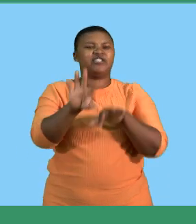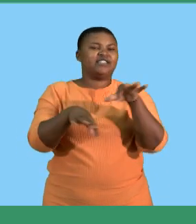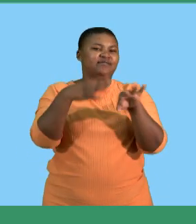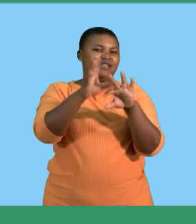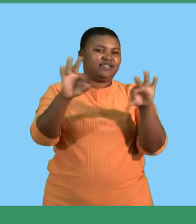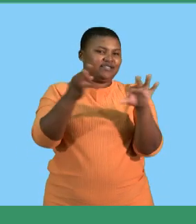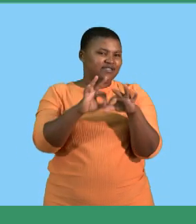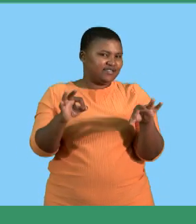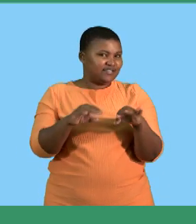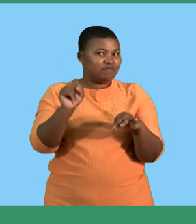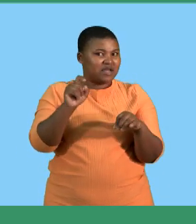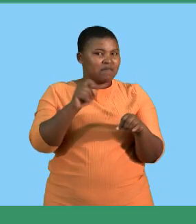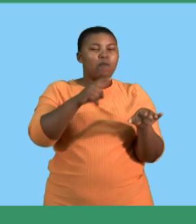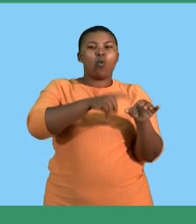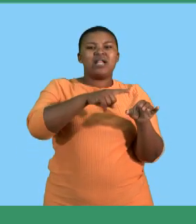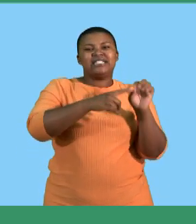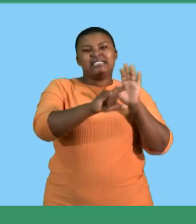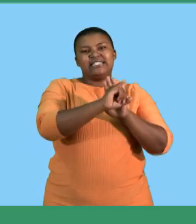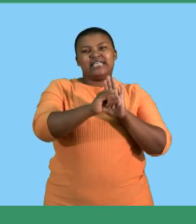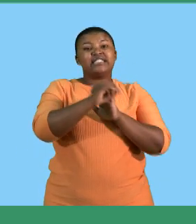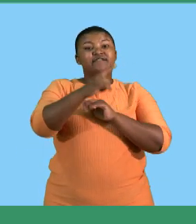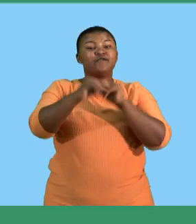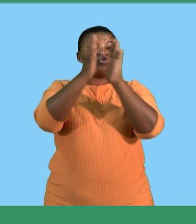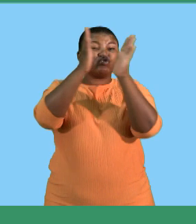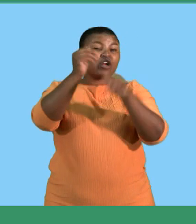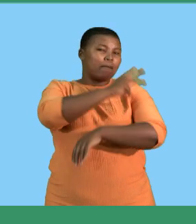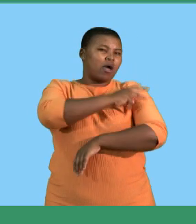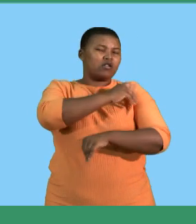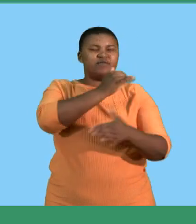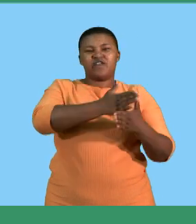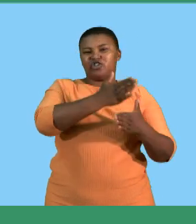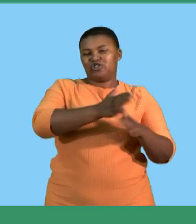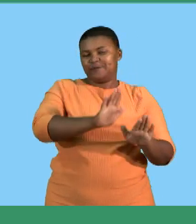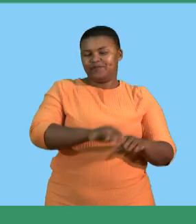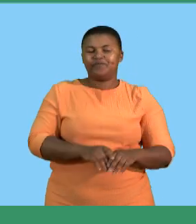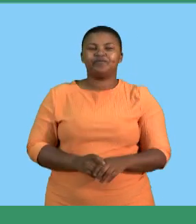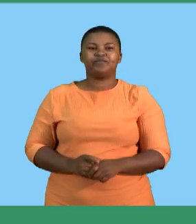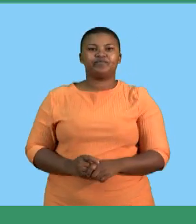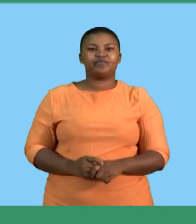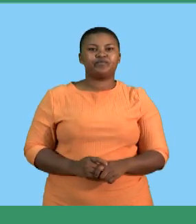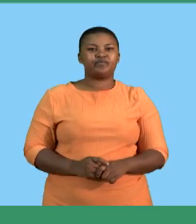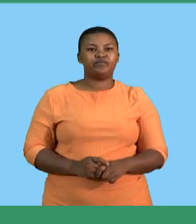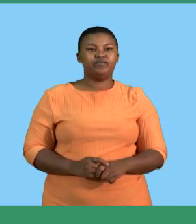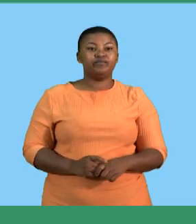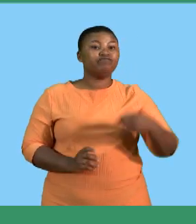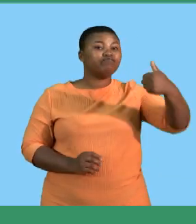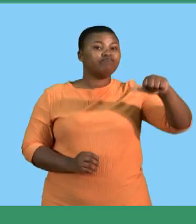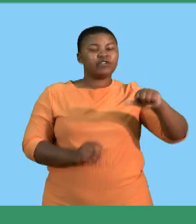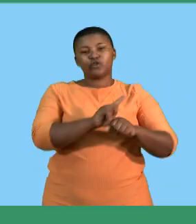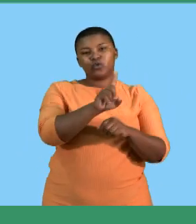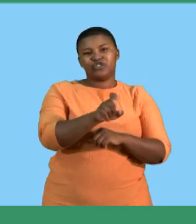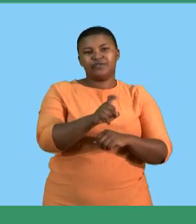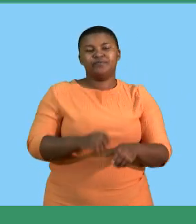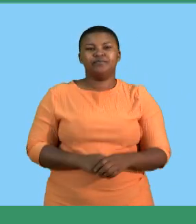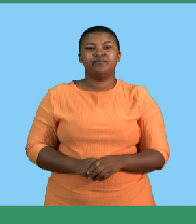this case the indicators for our general management function. All right, our next question